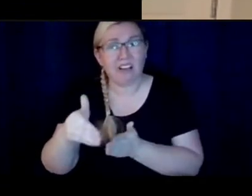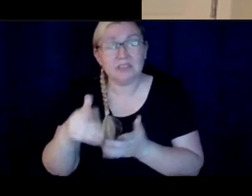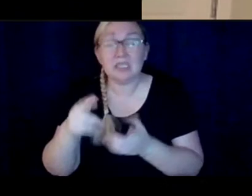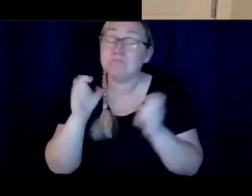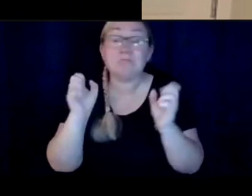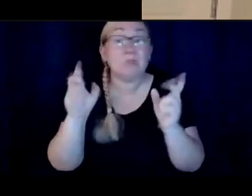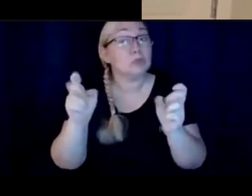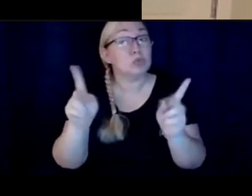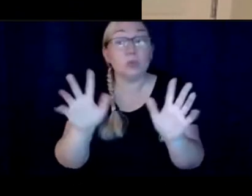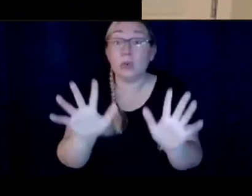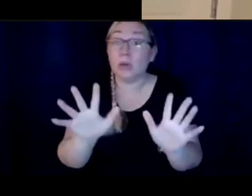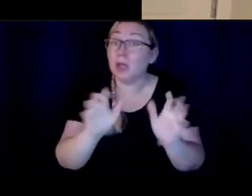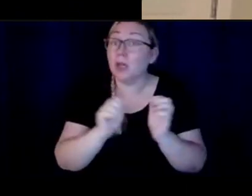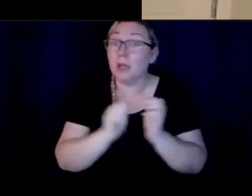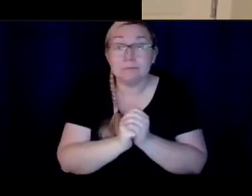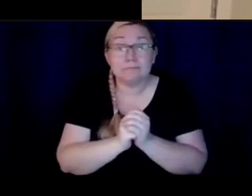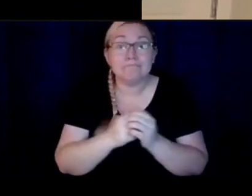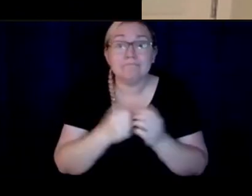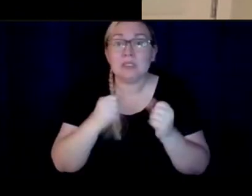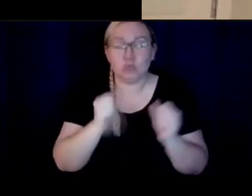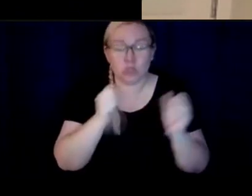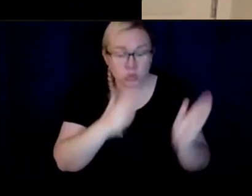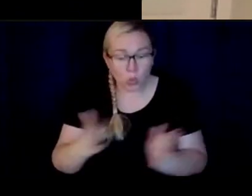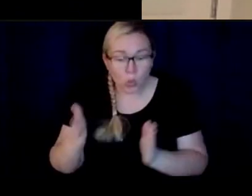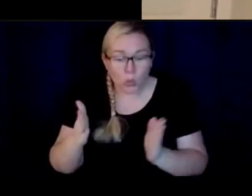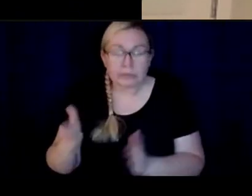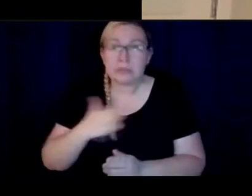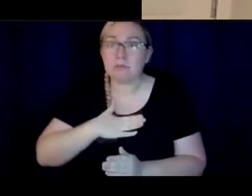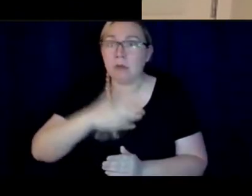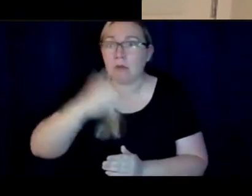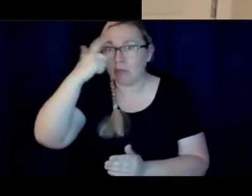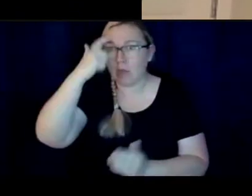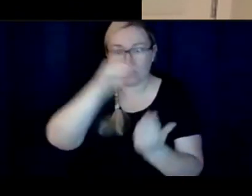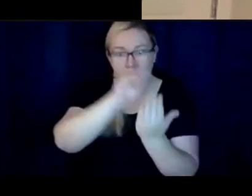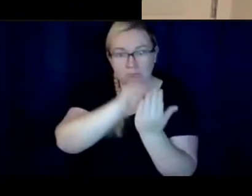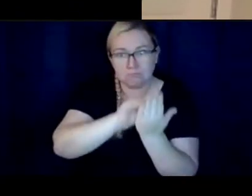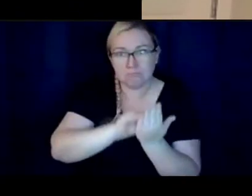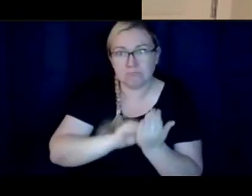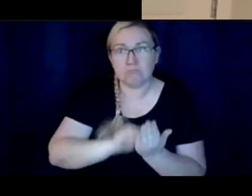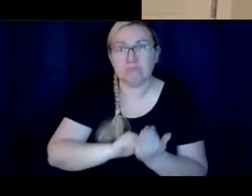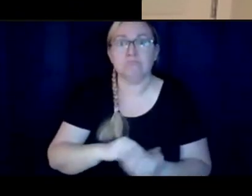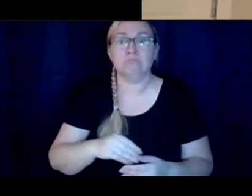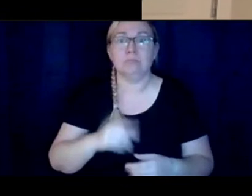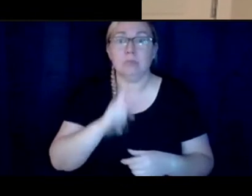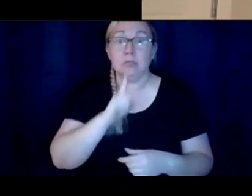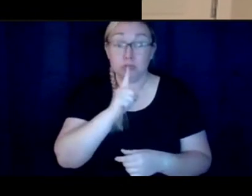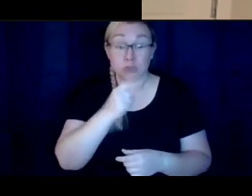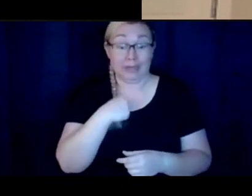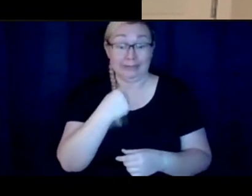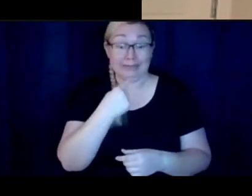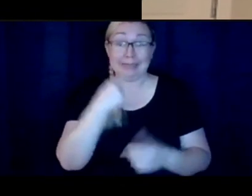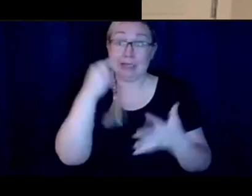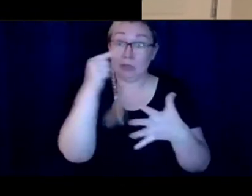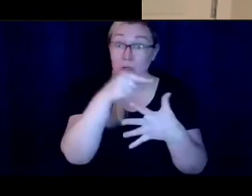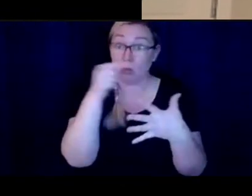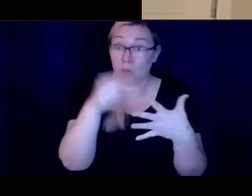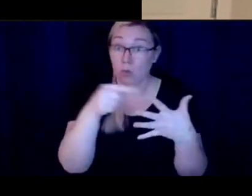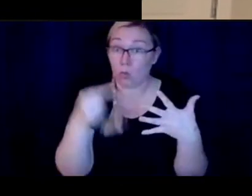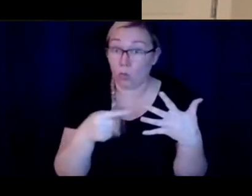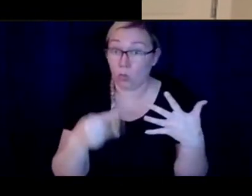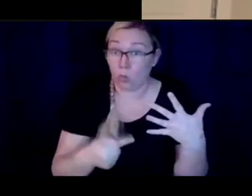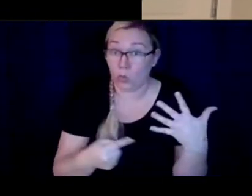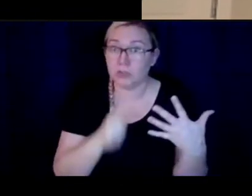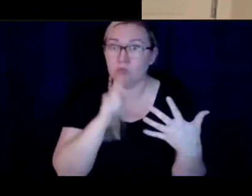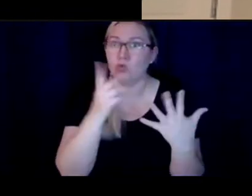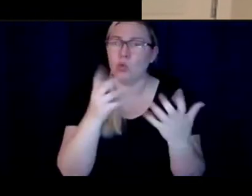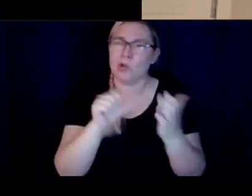too. You know, I try to organize my thoughts, you know, make sure that I say the points that I